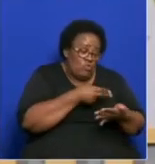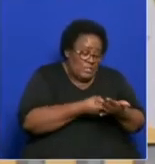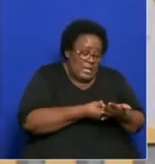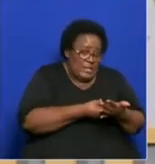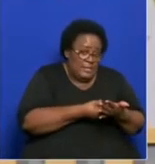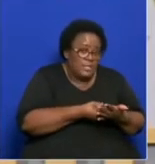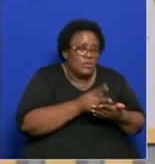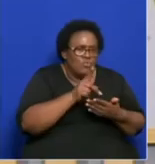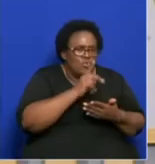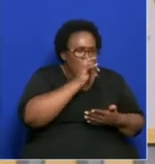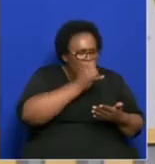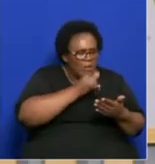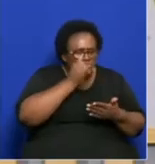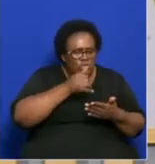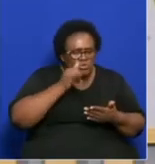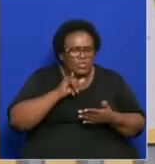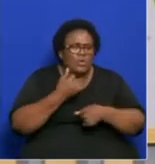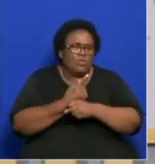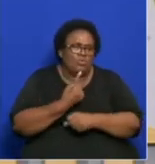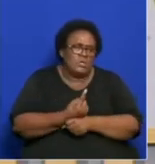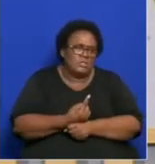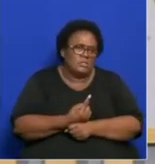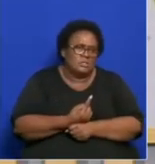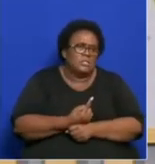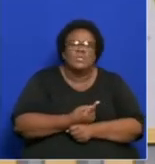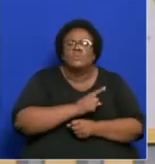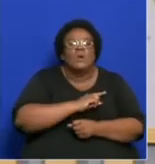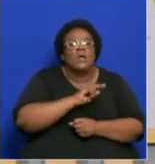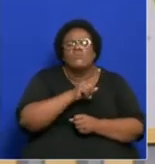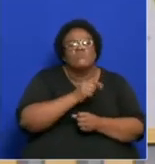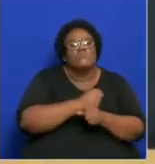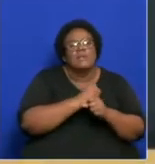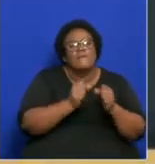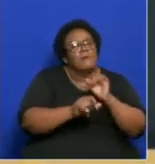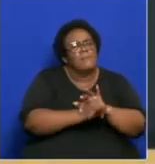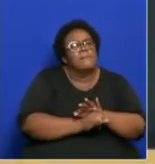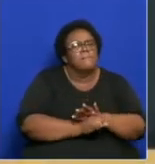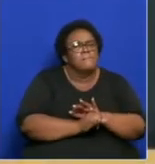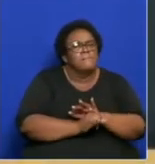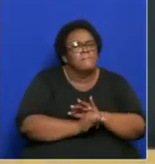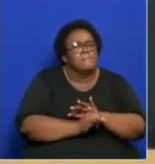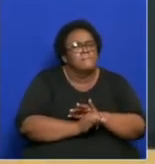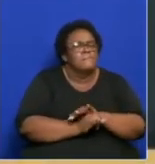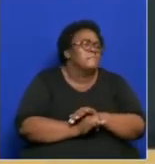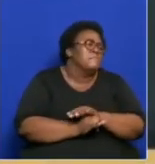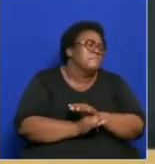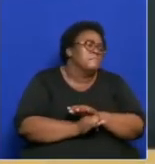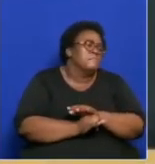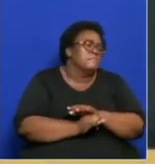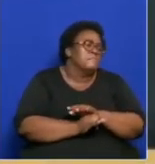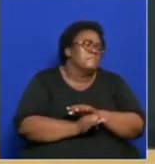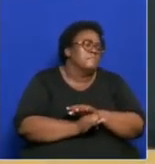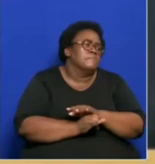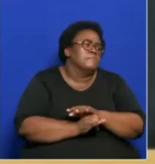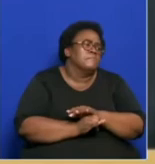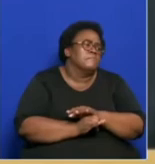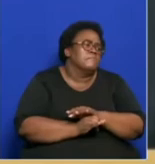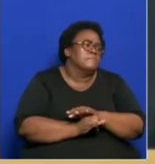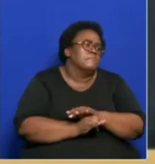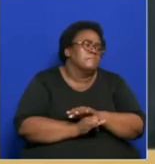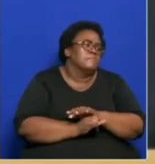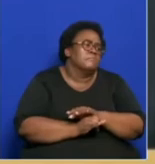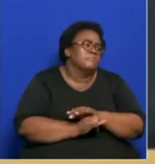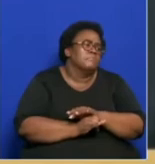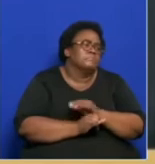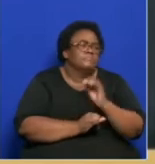would you not then have picked up, or should you not have picked up that